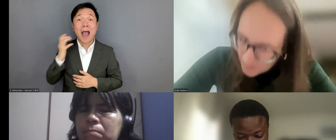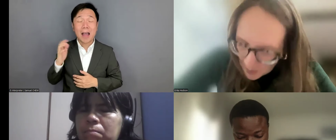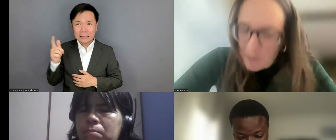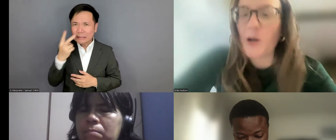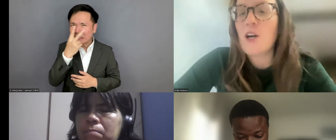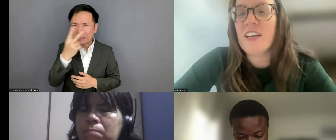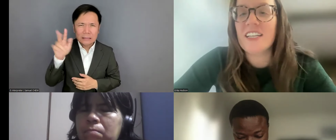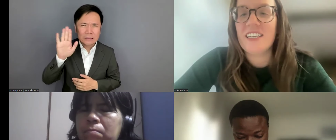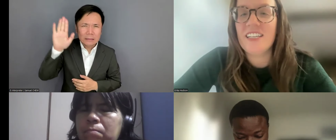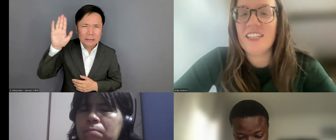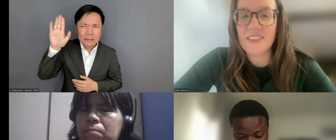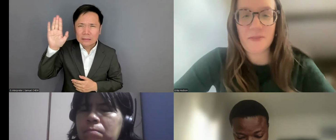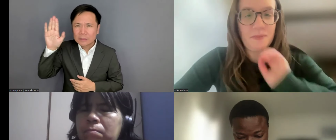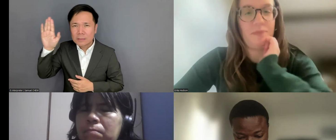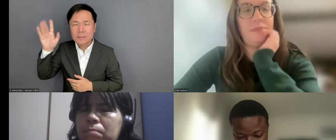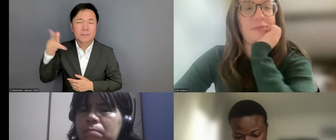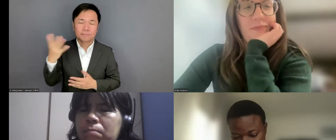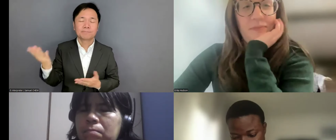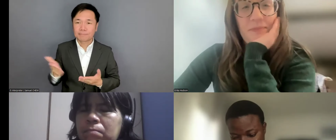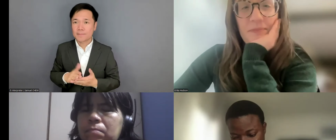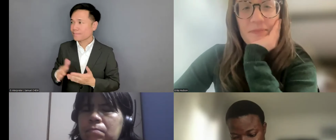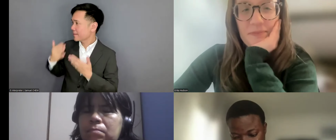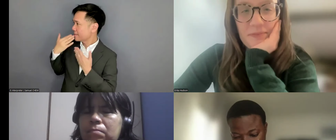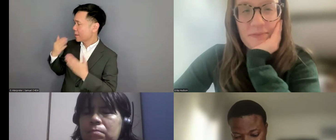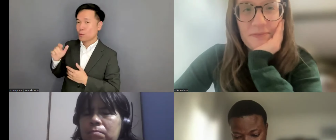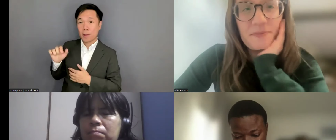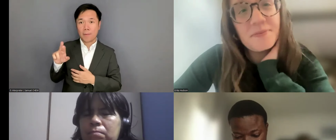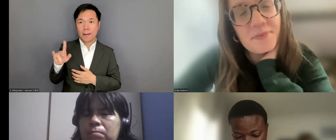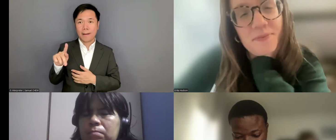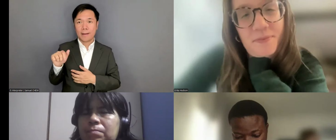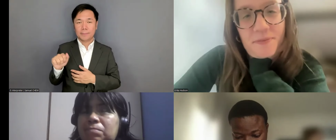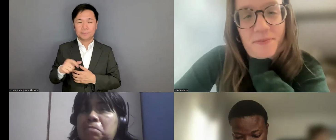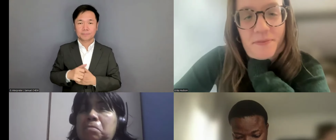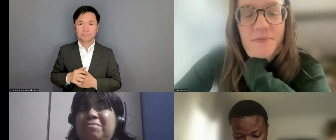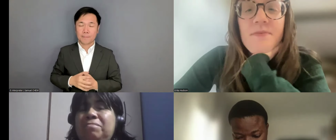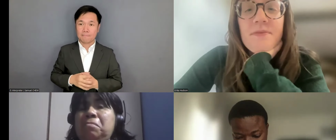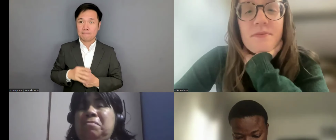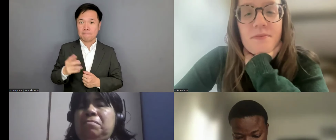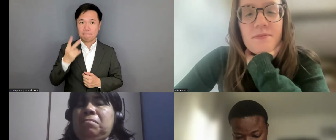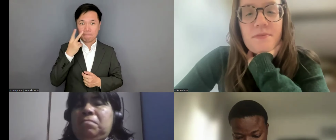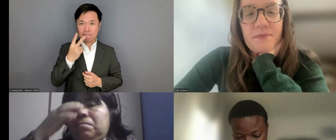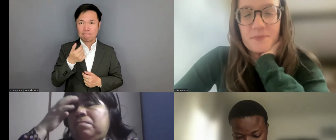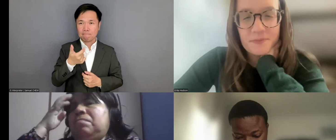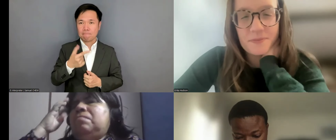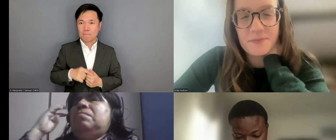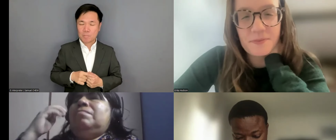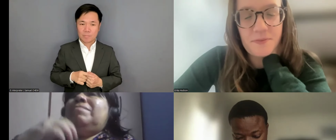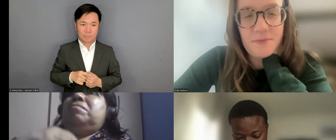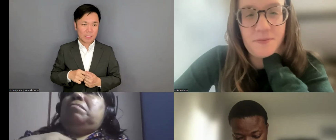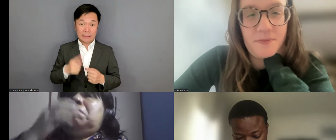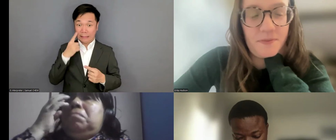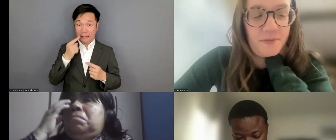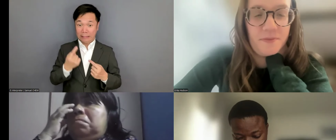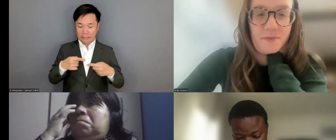am. Thank you so much, Erica. I actually, there's two questions in the chat